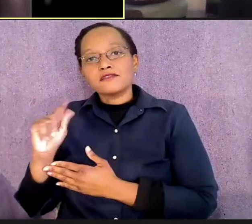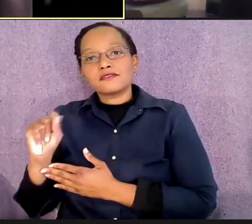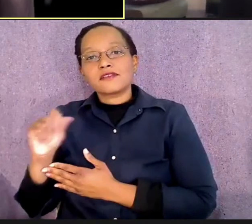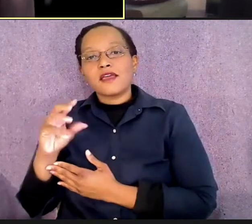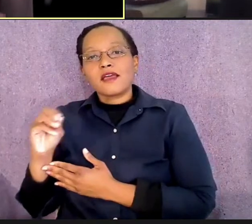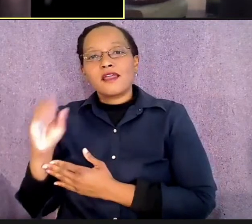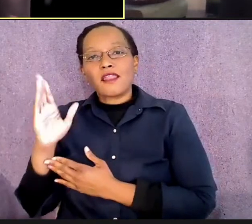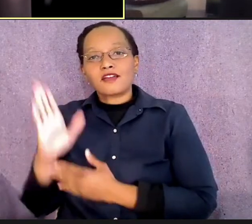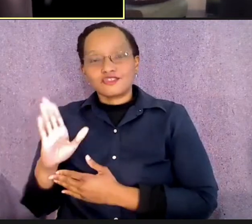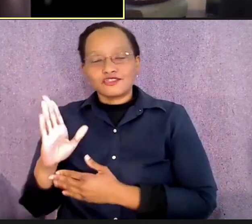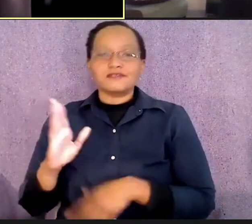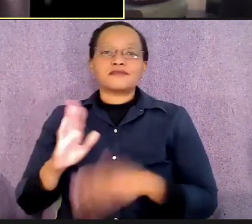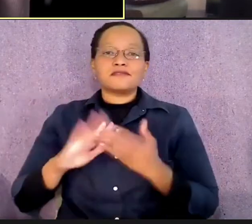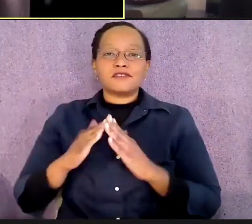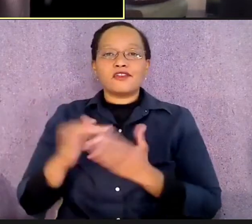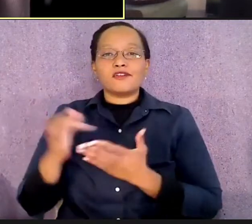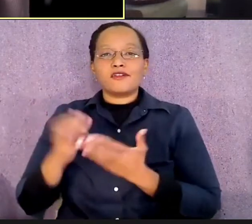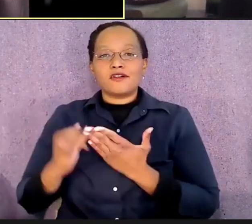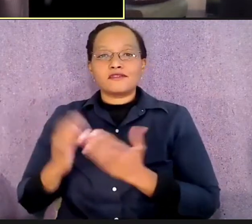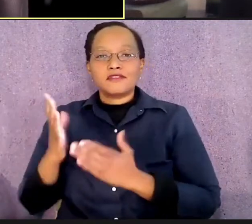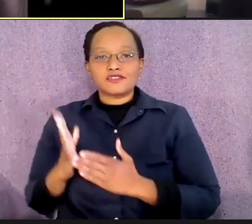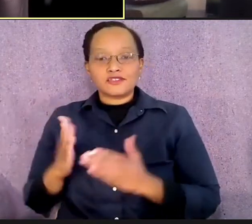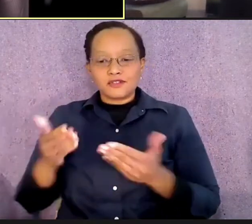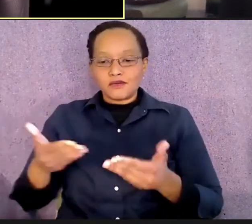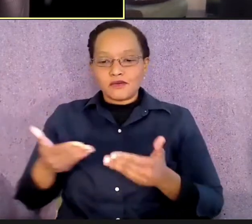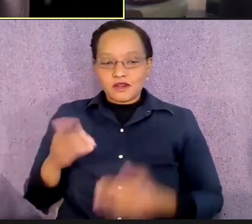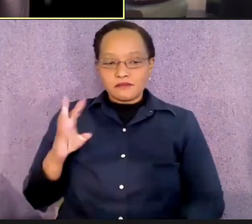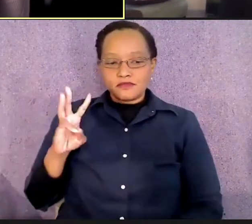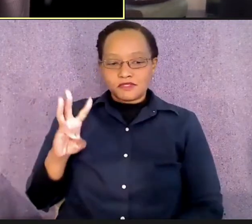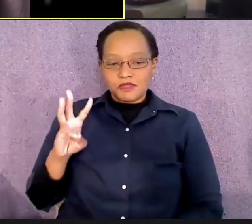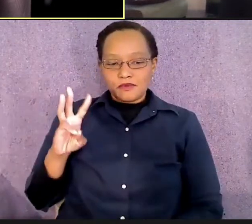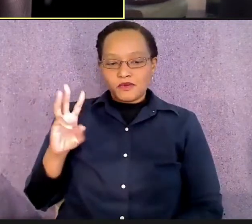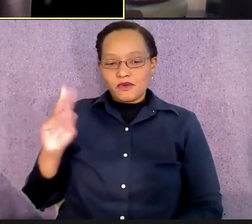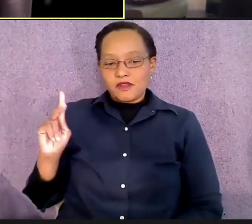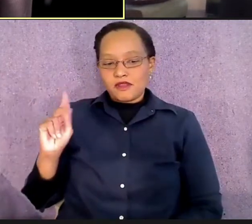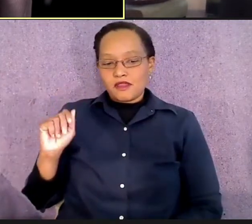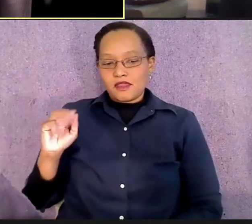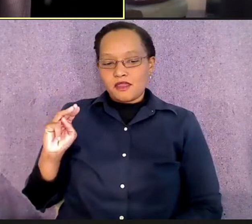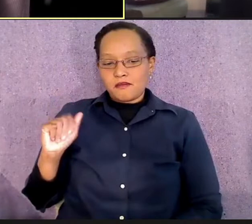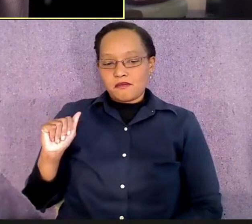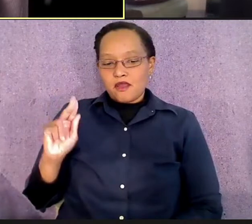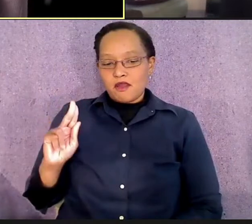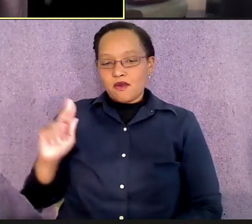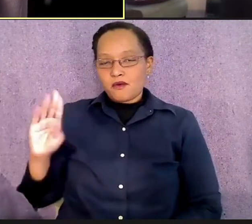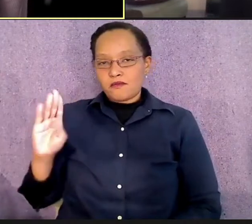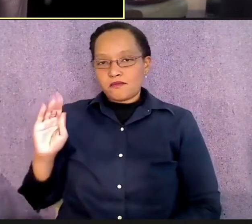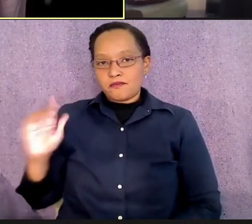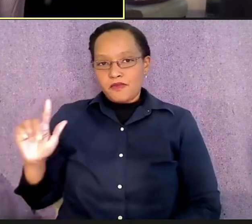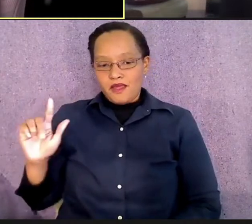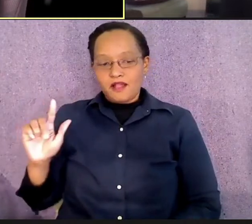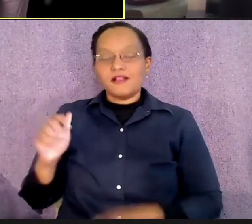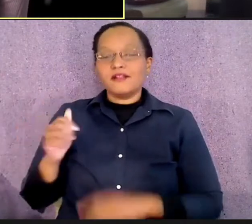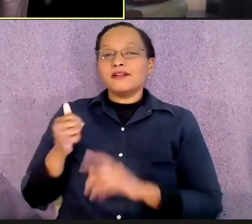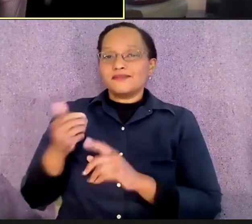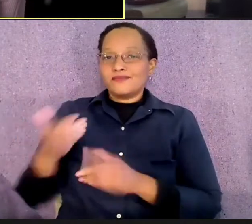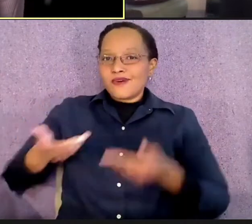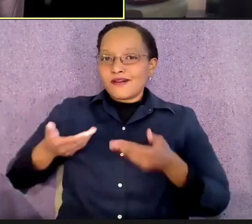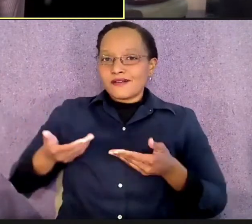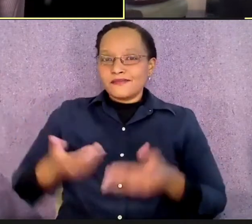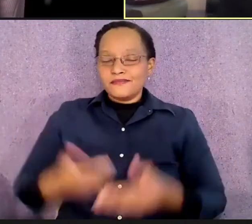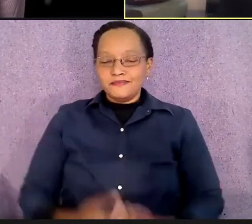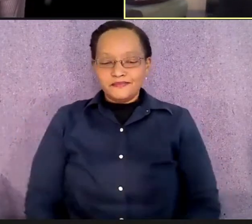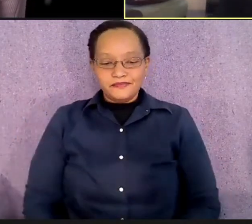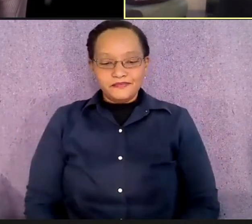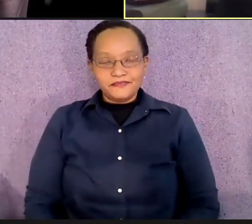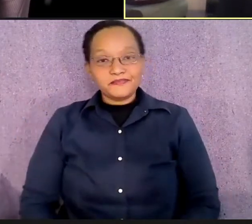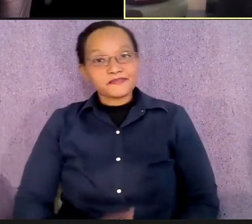a comedian, host, and executive producer of the CNN docu-series United Shades of America. Welcome, Kamau.